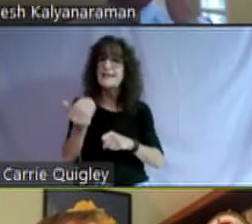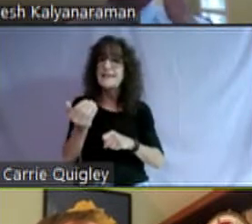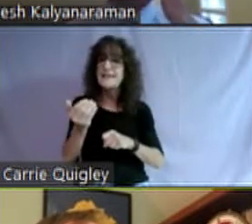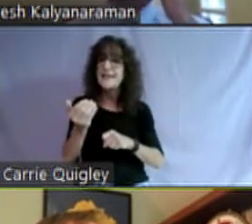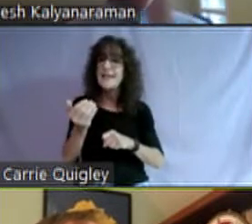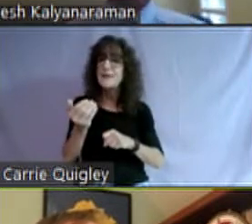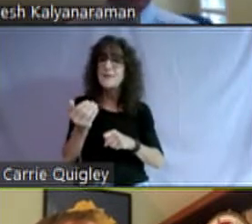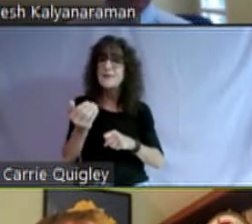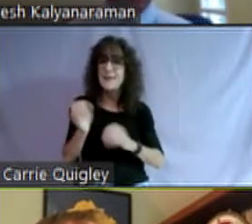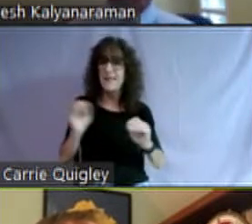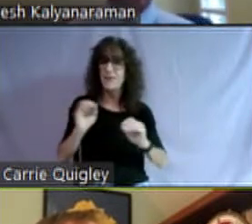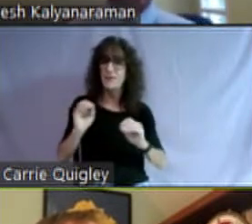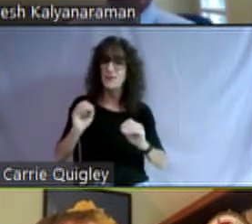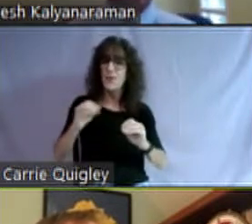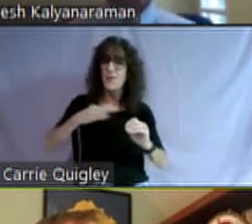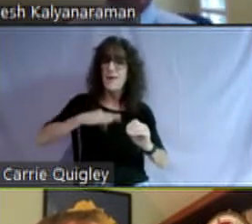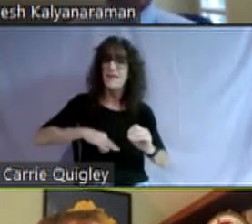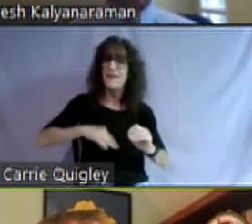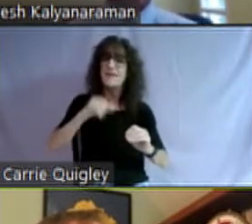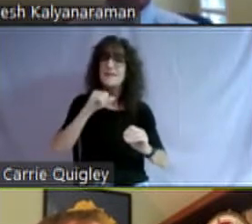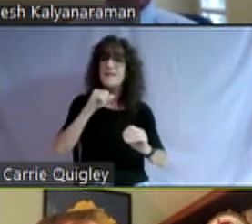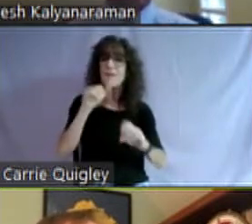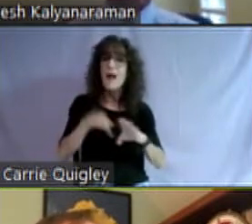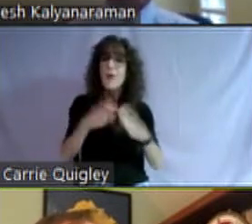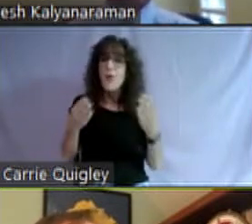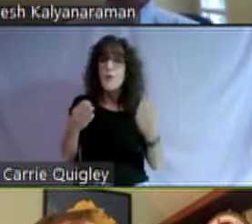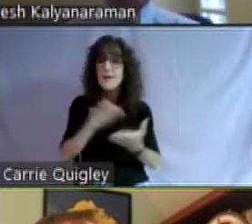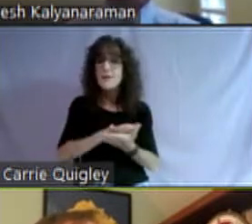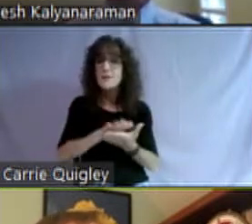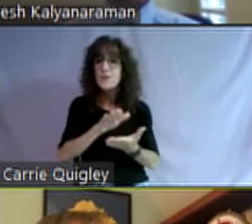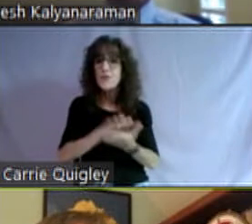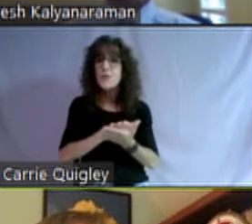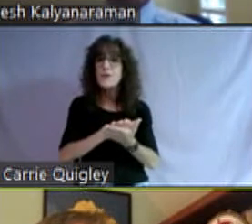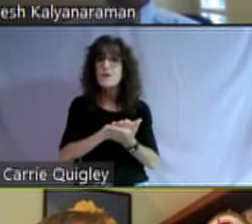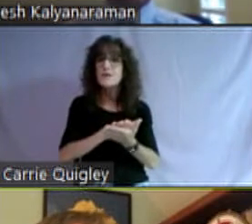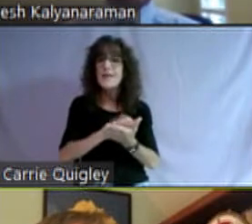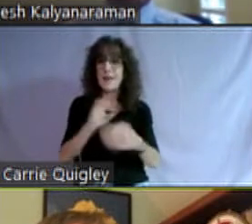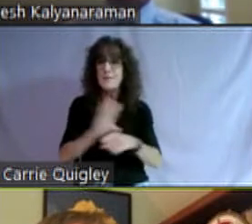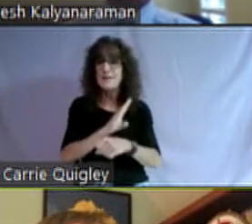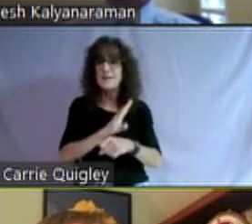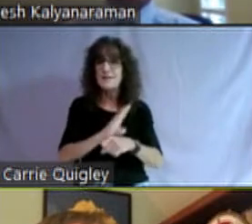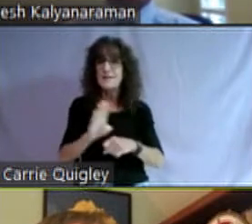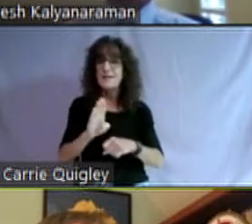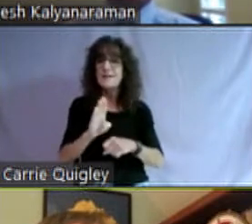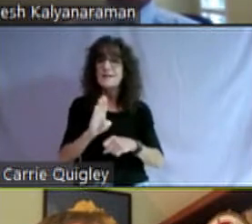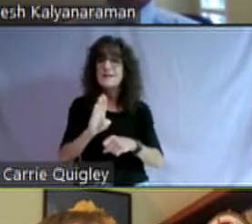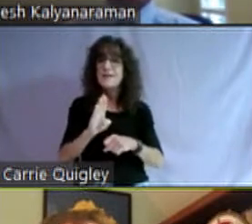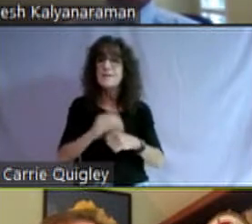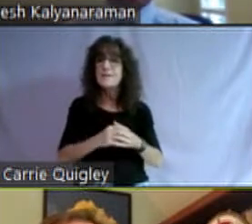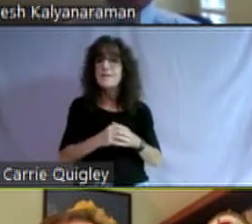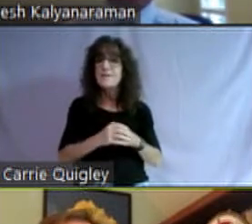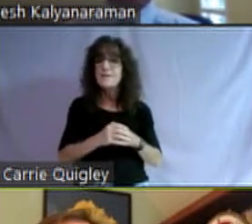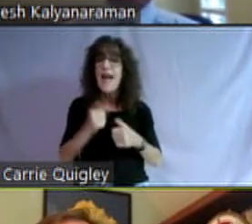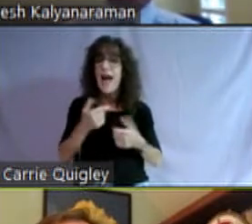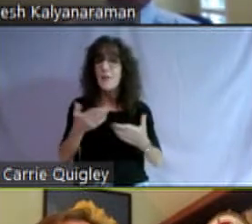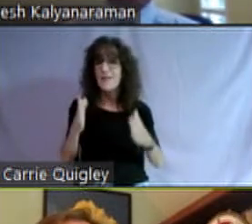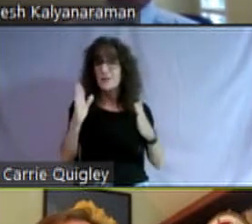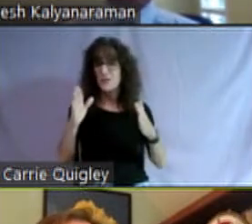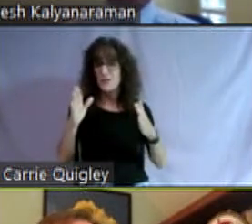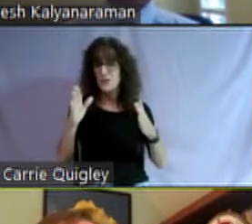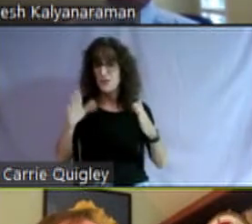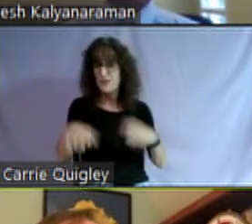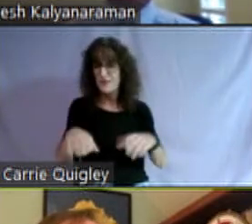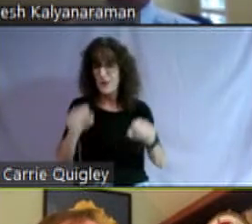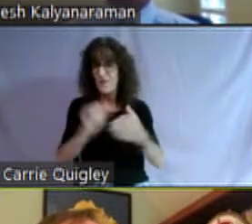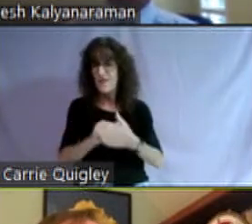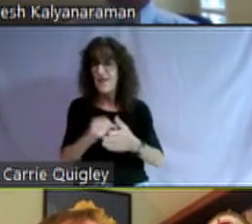there's no benefit from not opening up our schools and businesses. So I'll let you take that one for sure, but I do